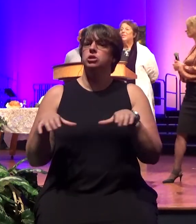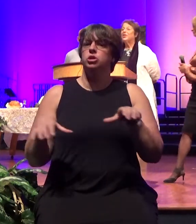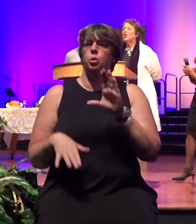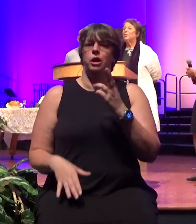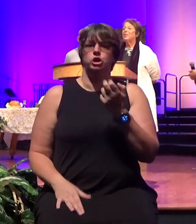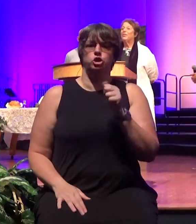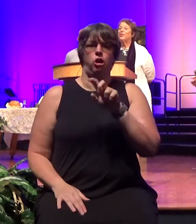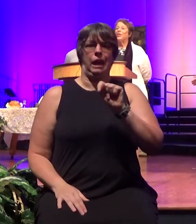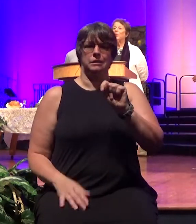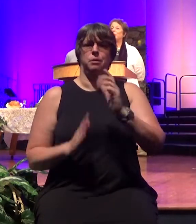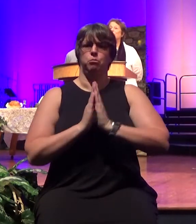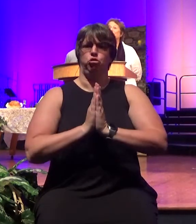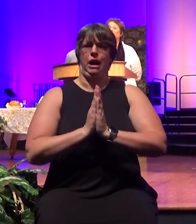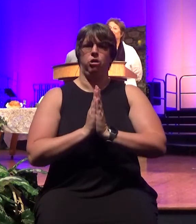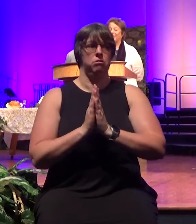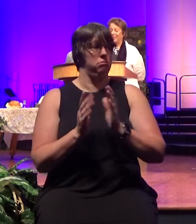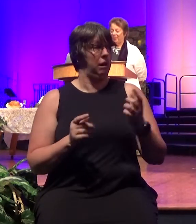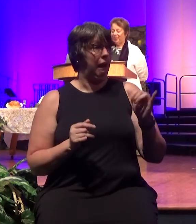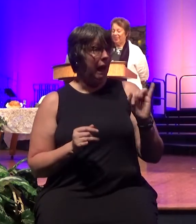know the words.